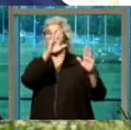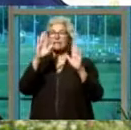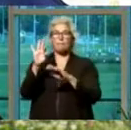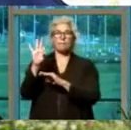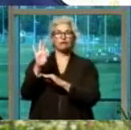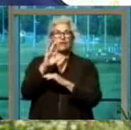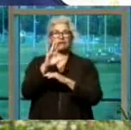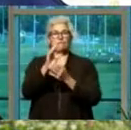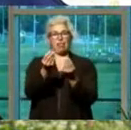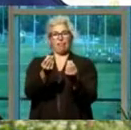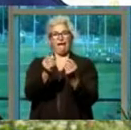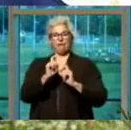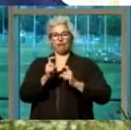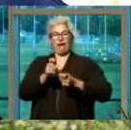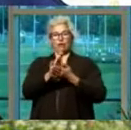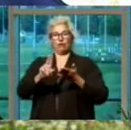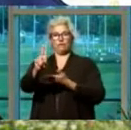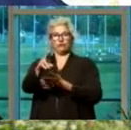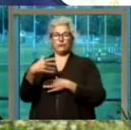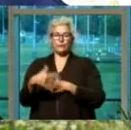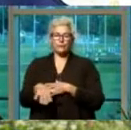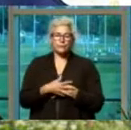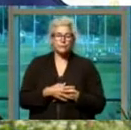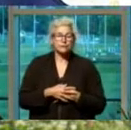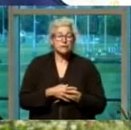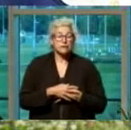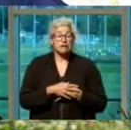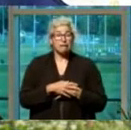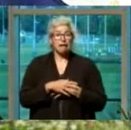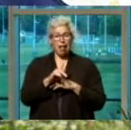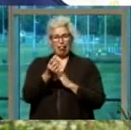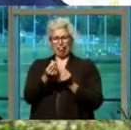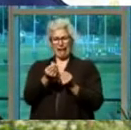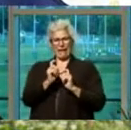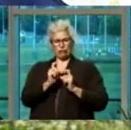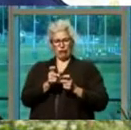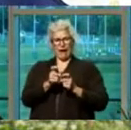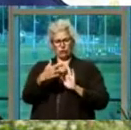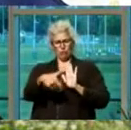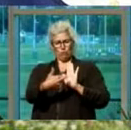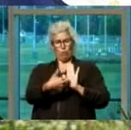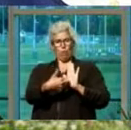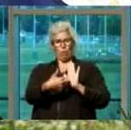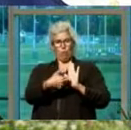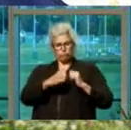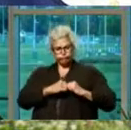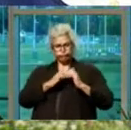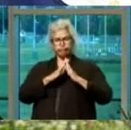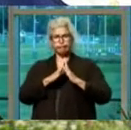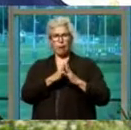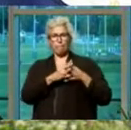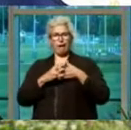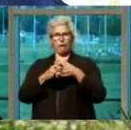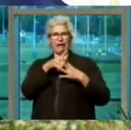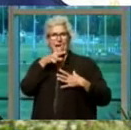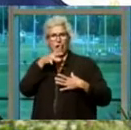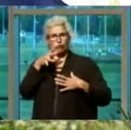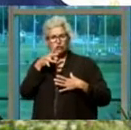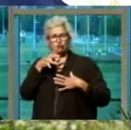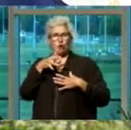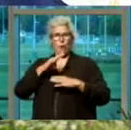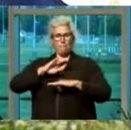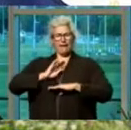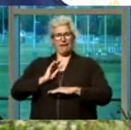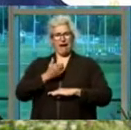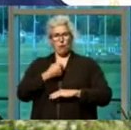land-grant university, and who understand the land-grant's role in helping American agriculture meet the food needs of our